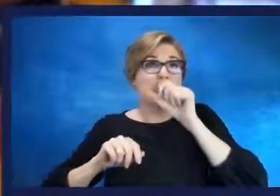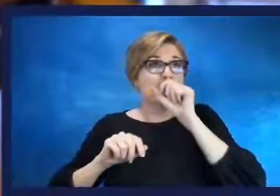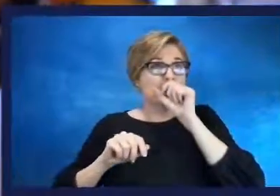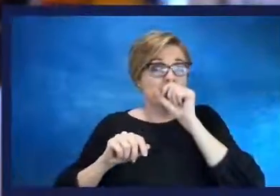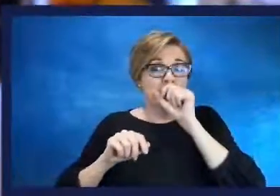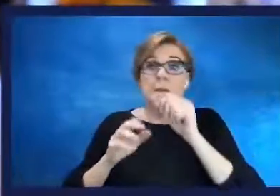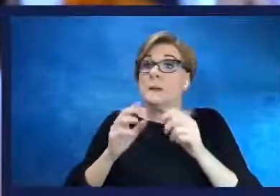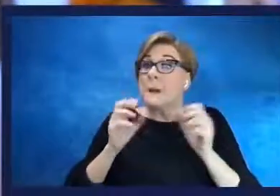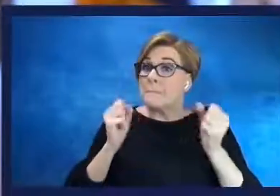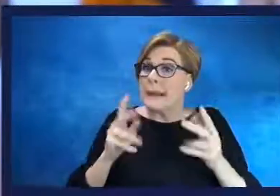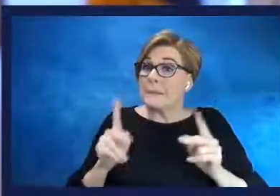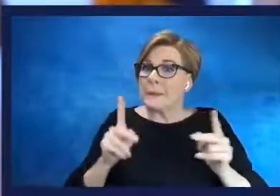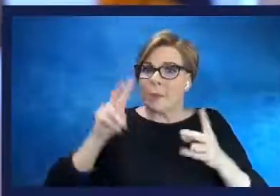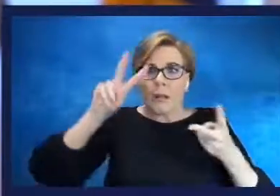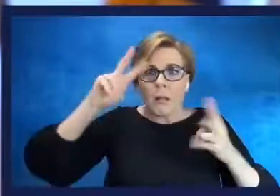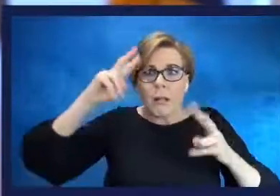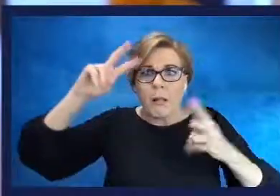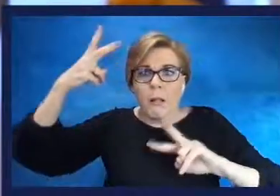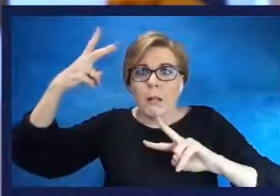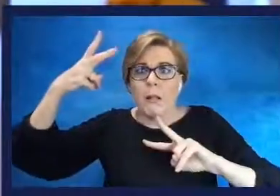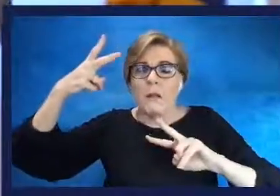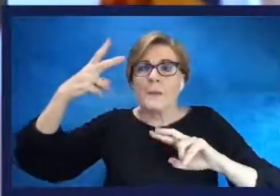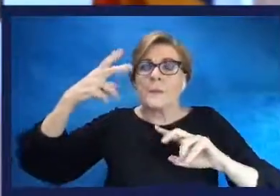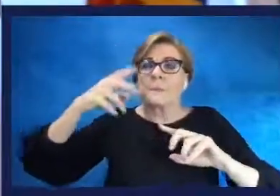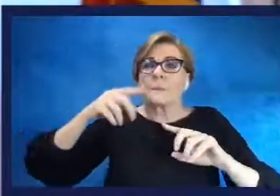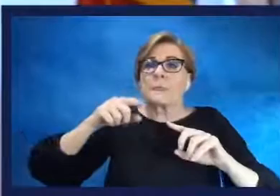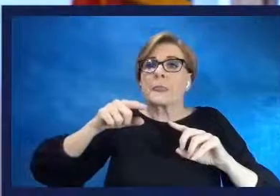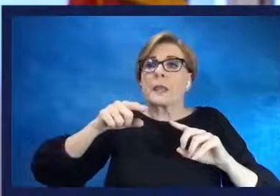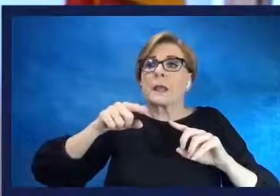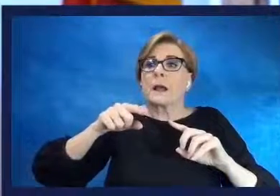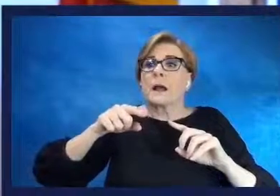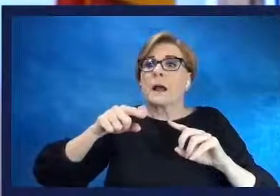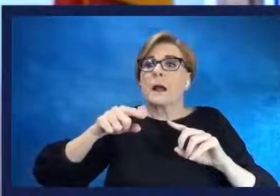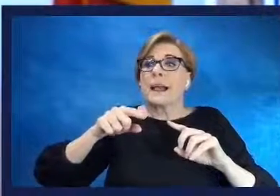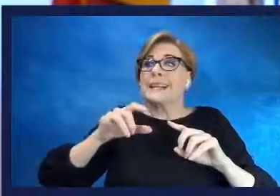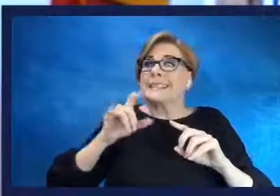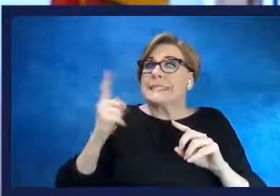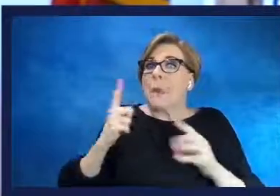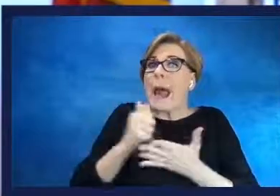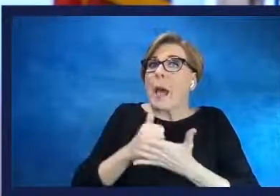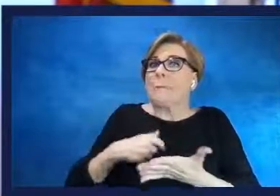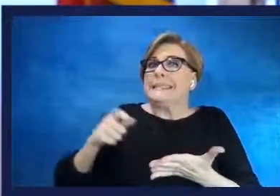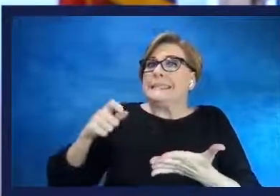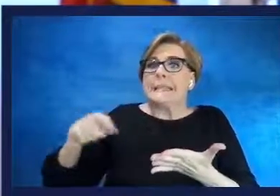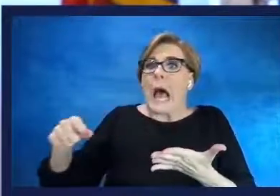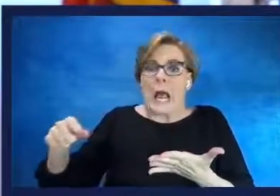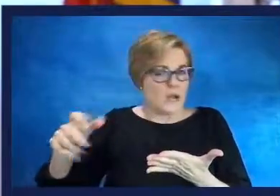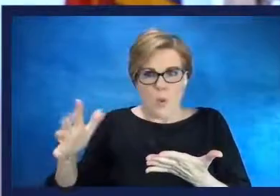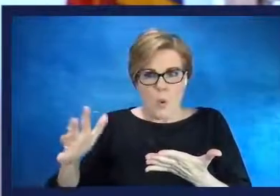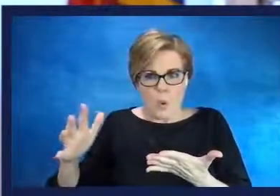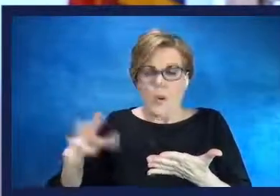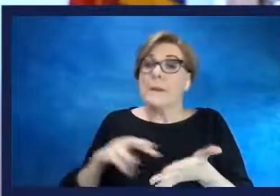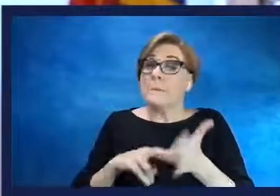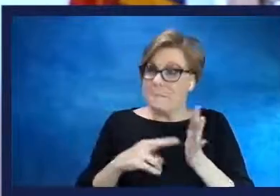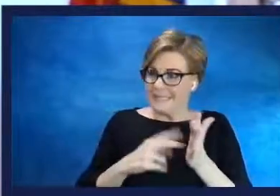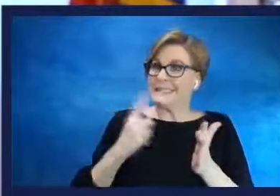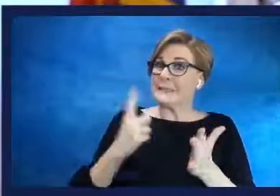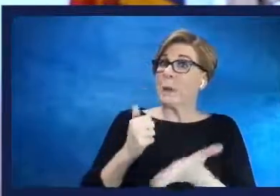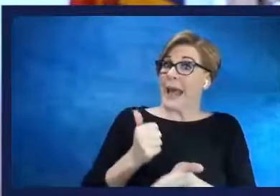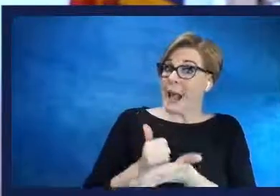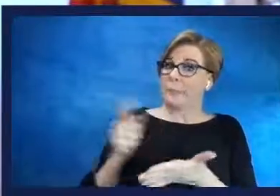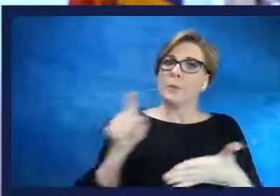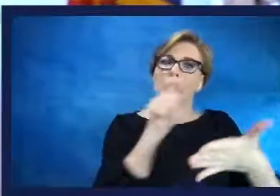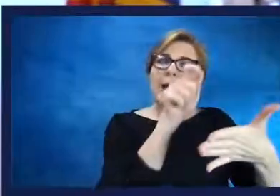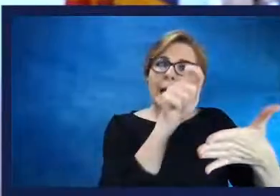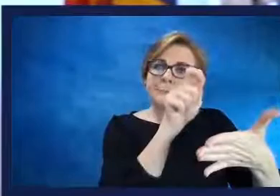says power of attorney, you cannot proxy over your signature. So if you are using this method, we want to point out that make your signature as it